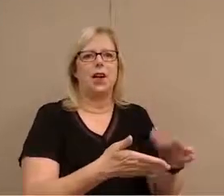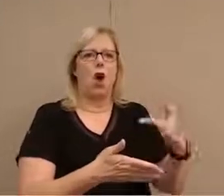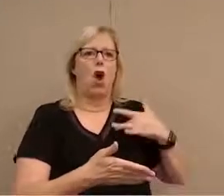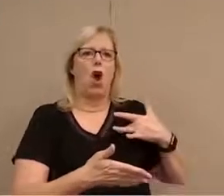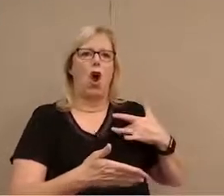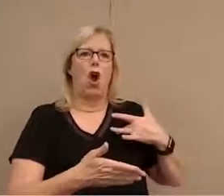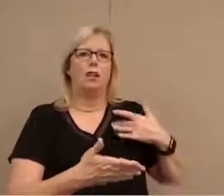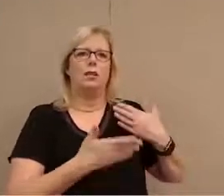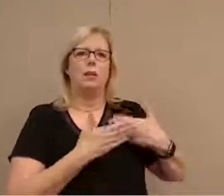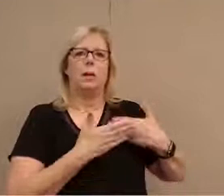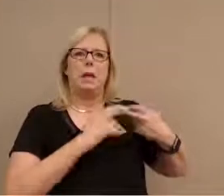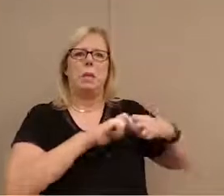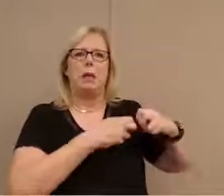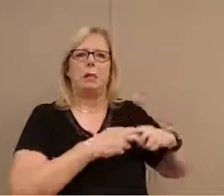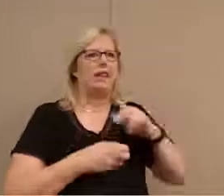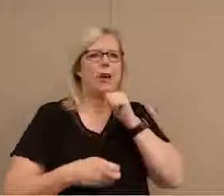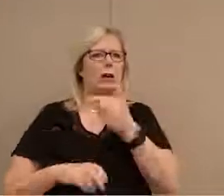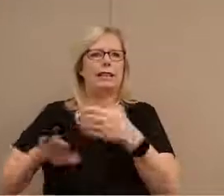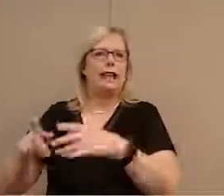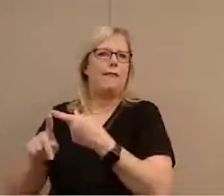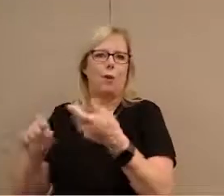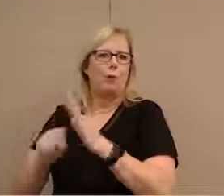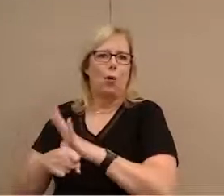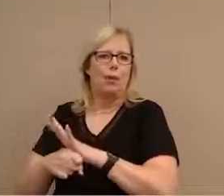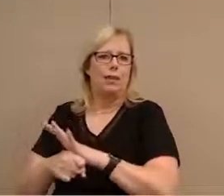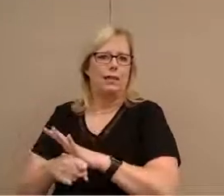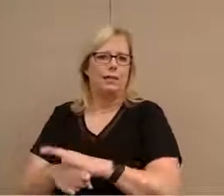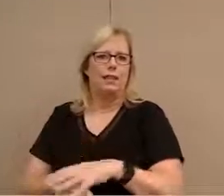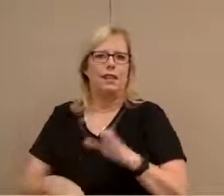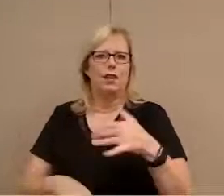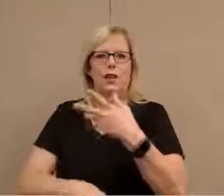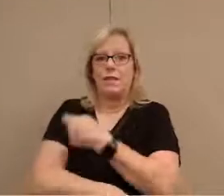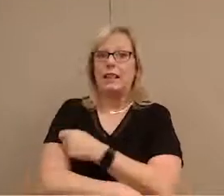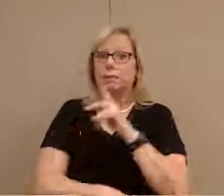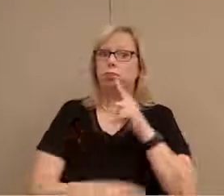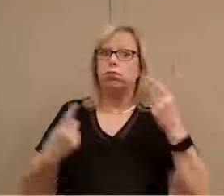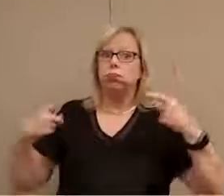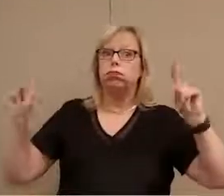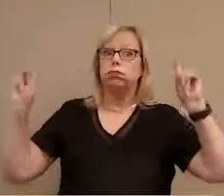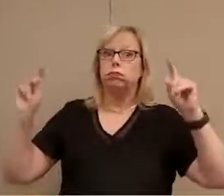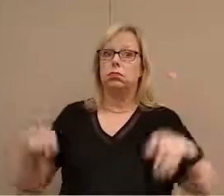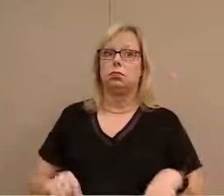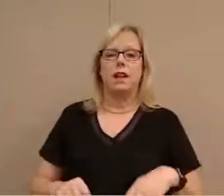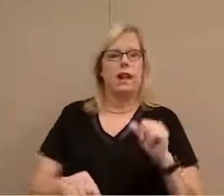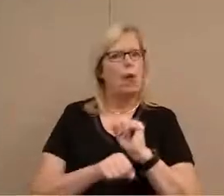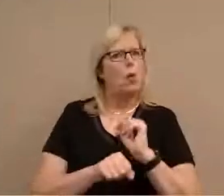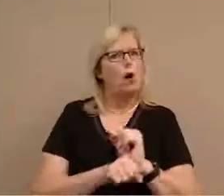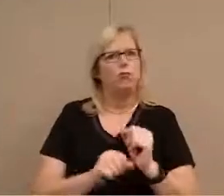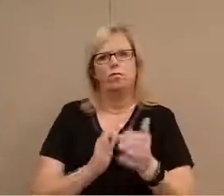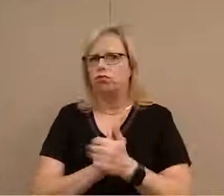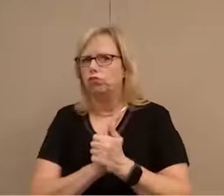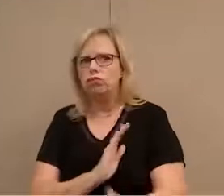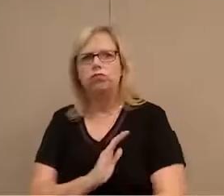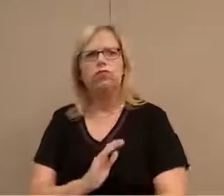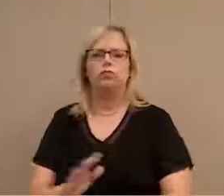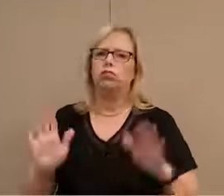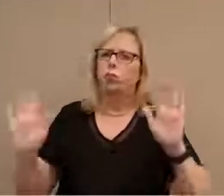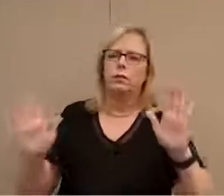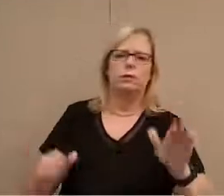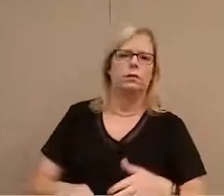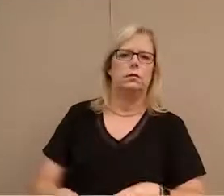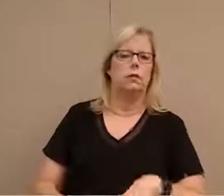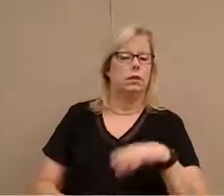abnormal heartbeat rather than the virus itself. So the vaccines are effective. They work very well. And